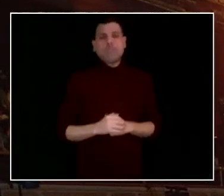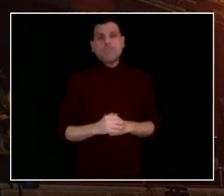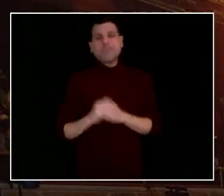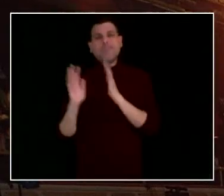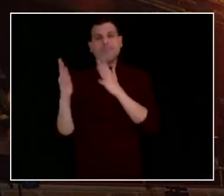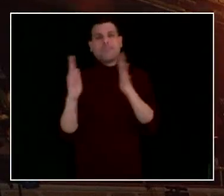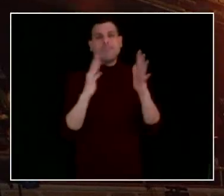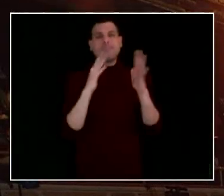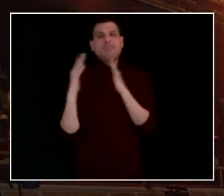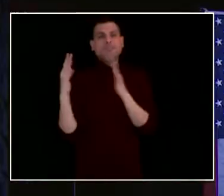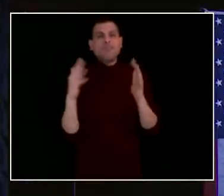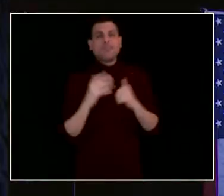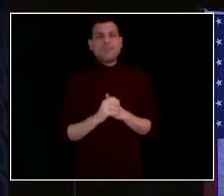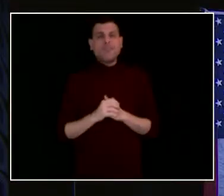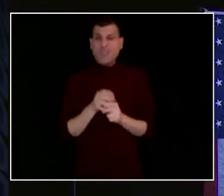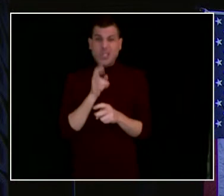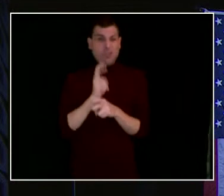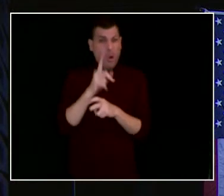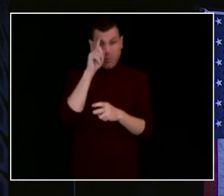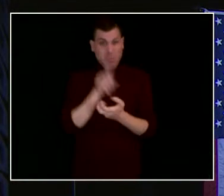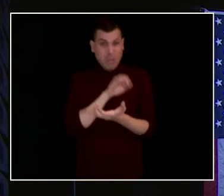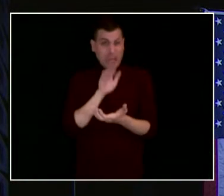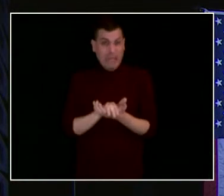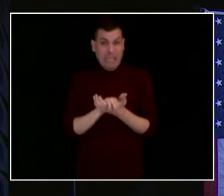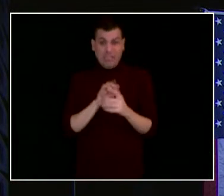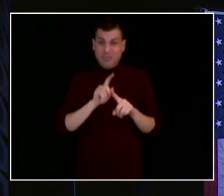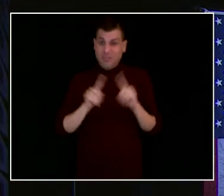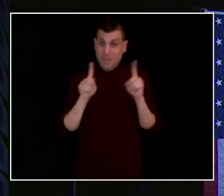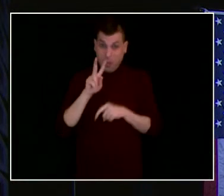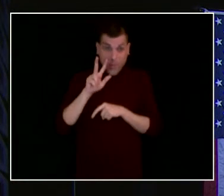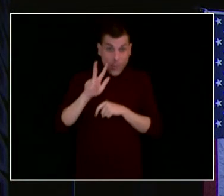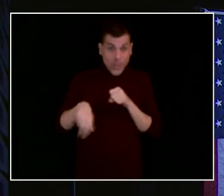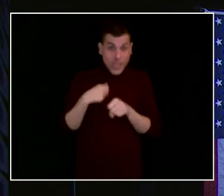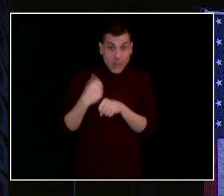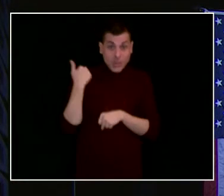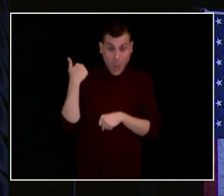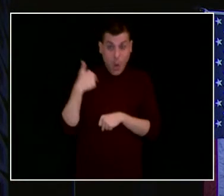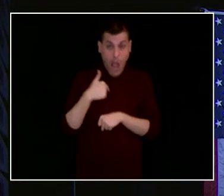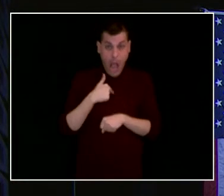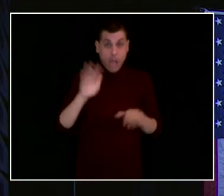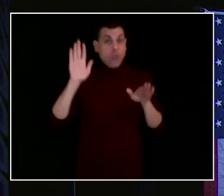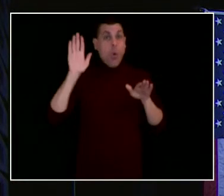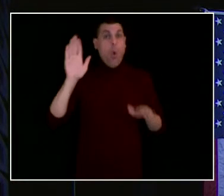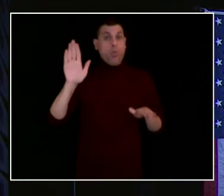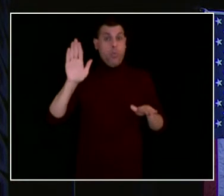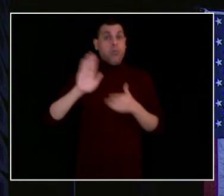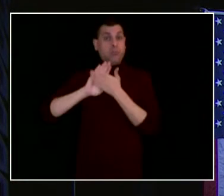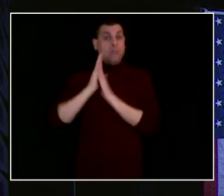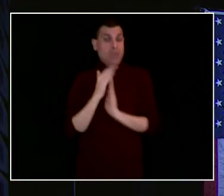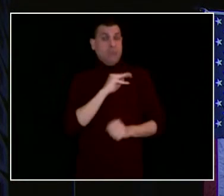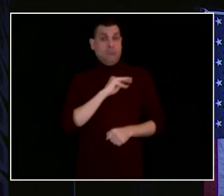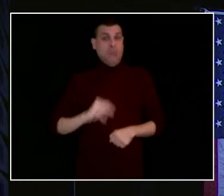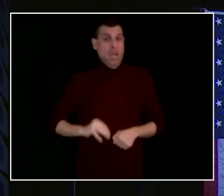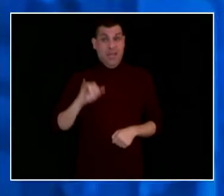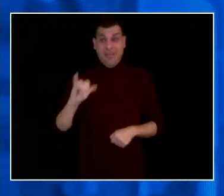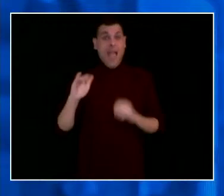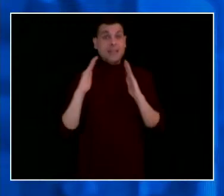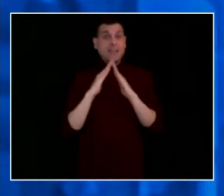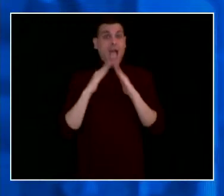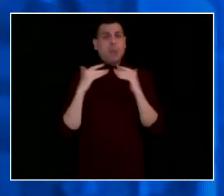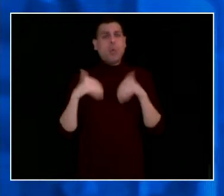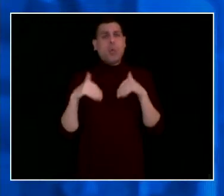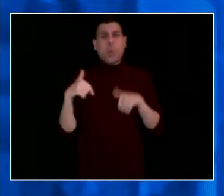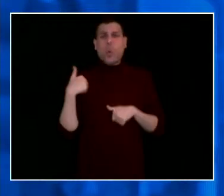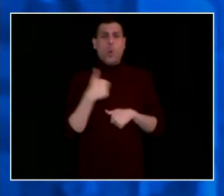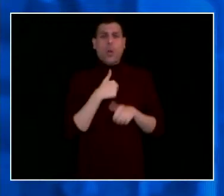It's hard to believe, but it was 3 years ago I took the oath of office at a time when our city was facing serious setbacks and